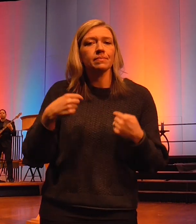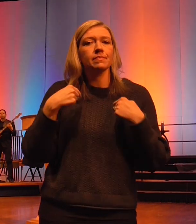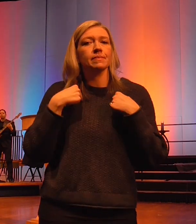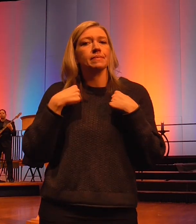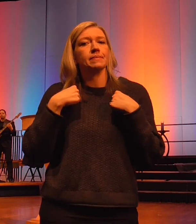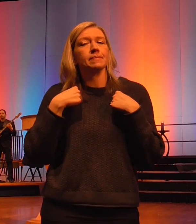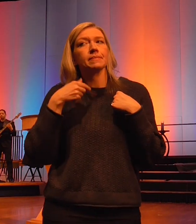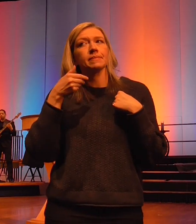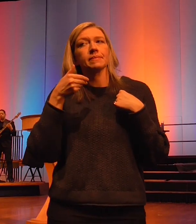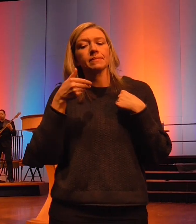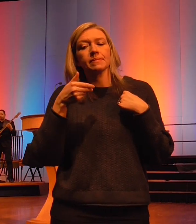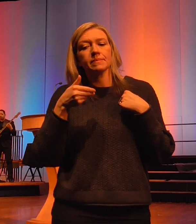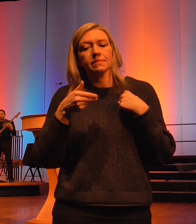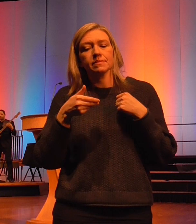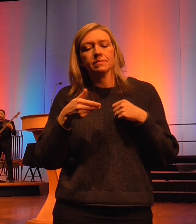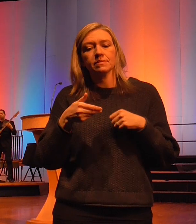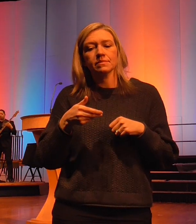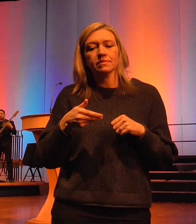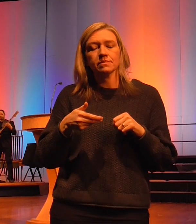me.